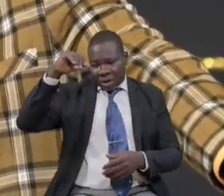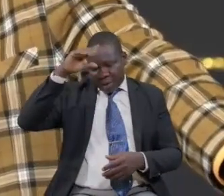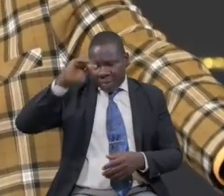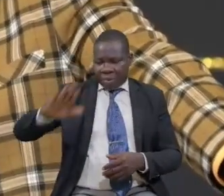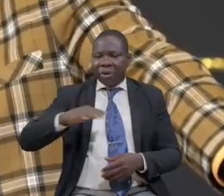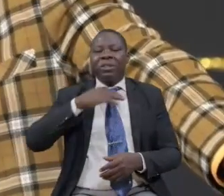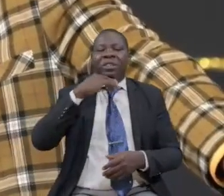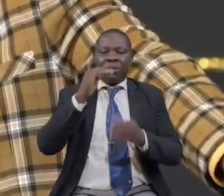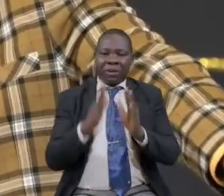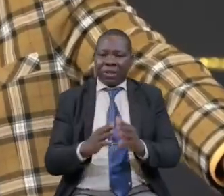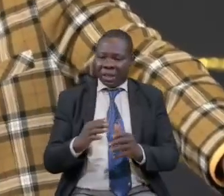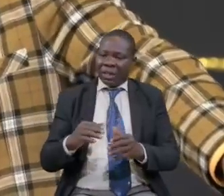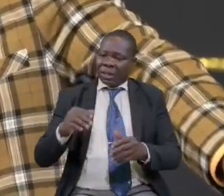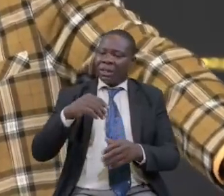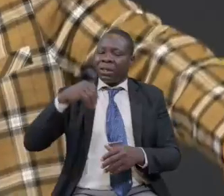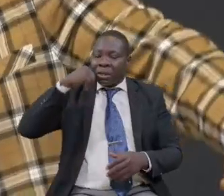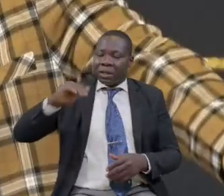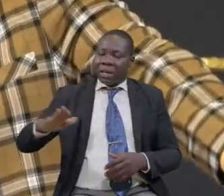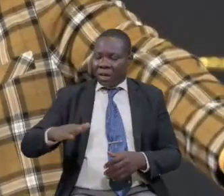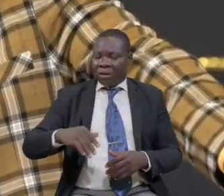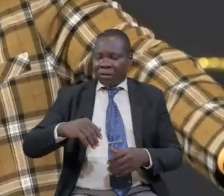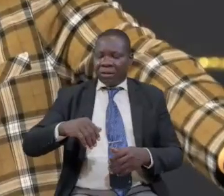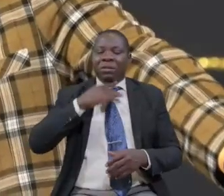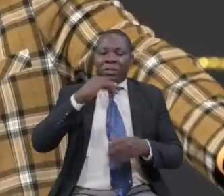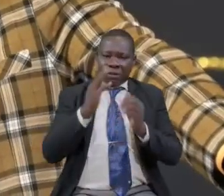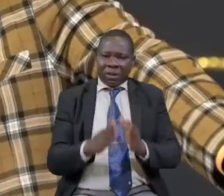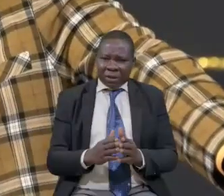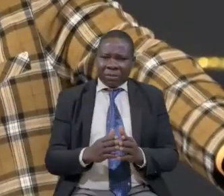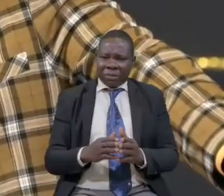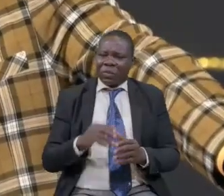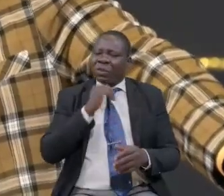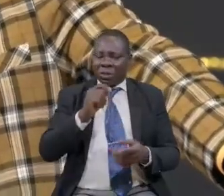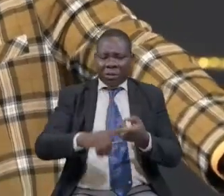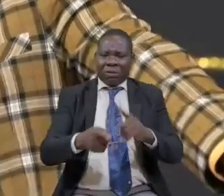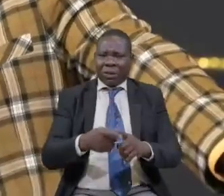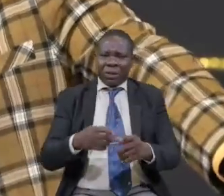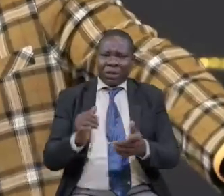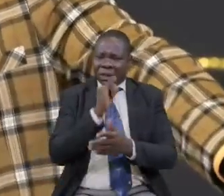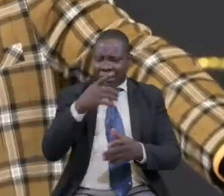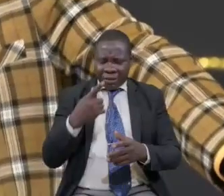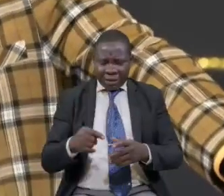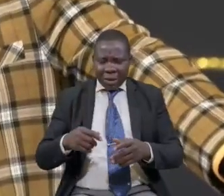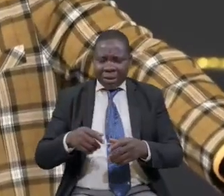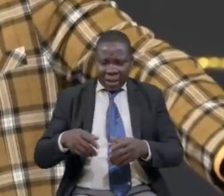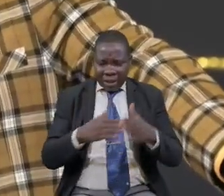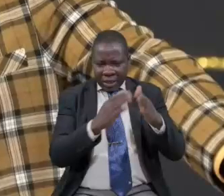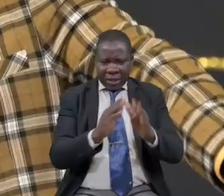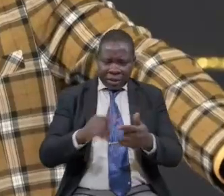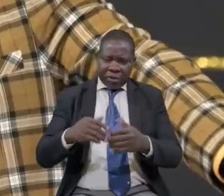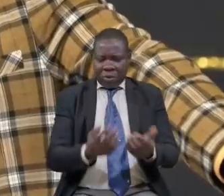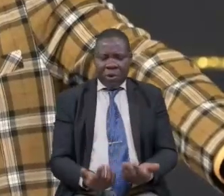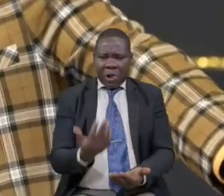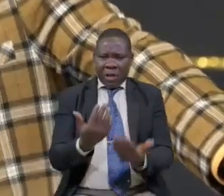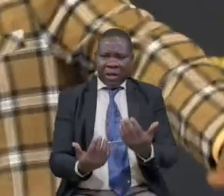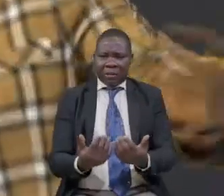no, not friend, somebody is going to drag you to hell, that's not a friend, it's the defiler that comes to defile your